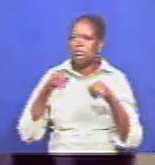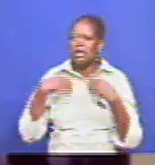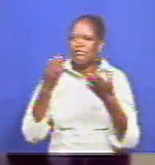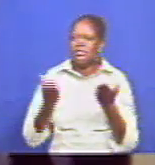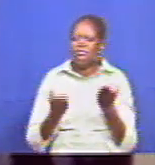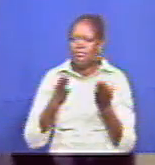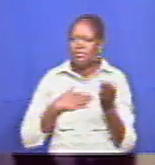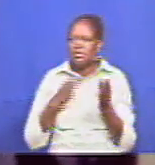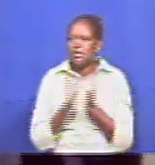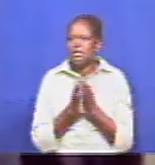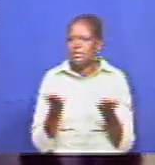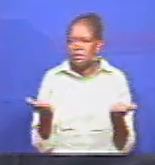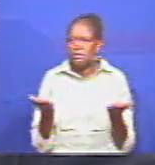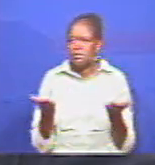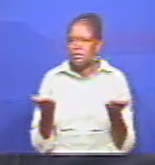mm-hmm. and